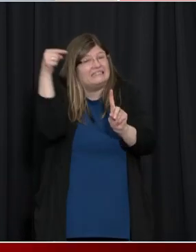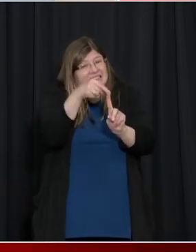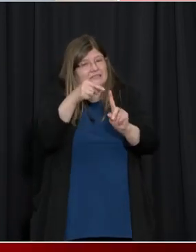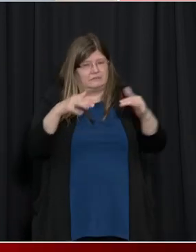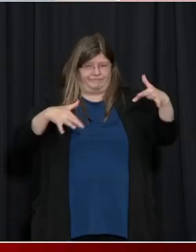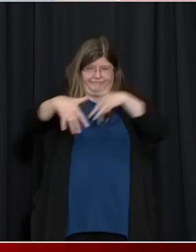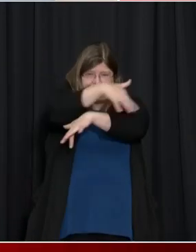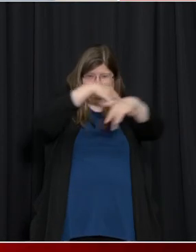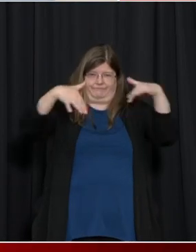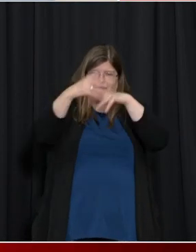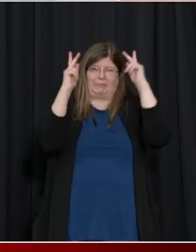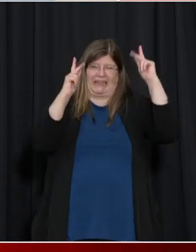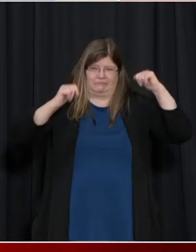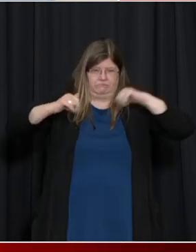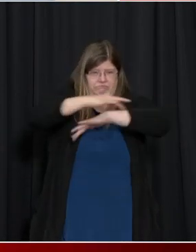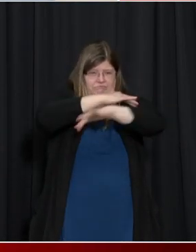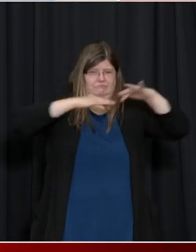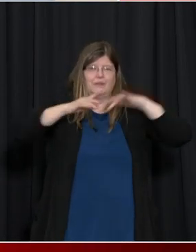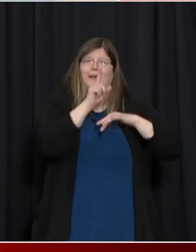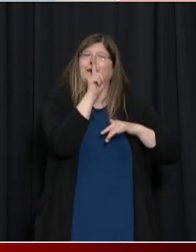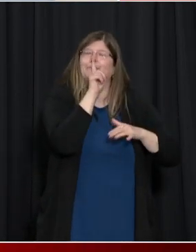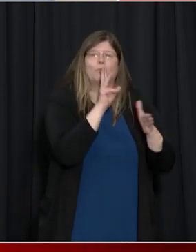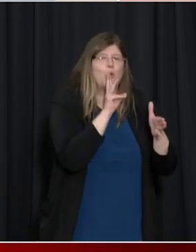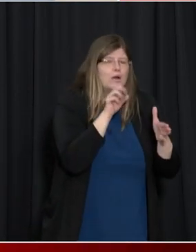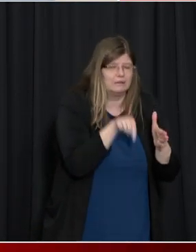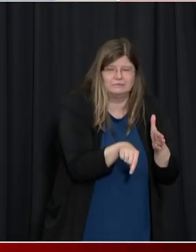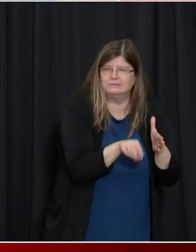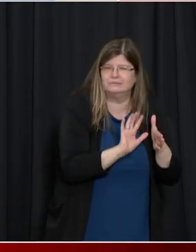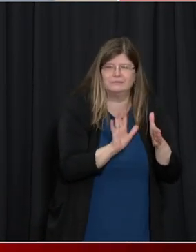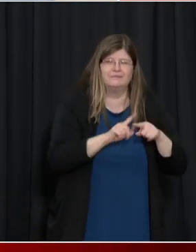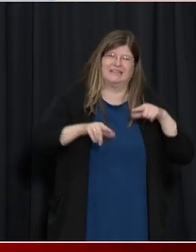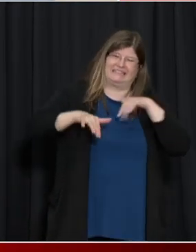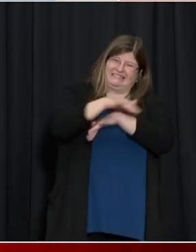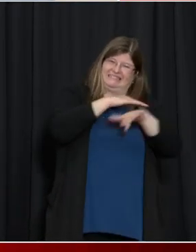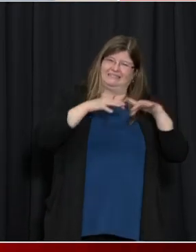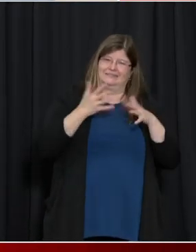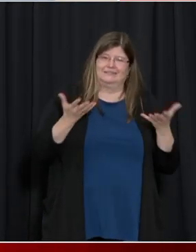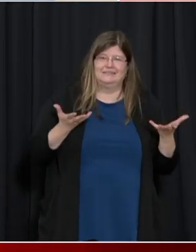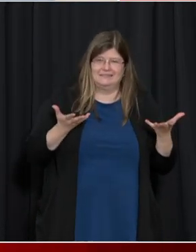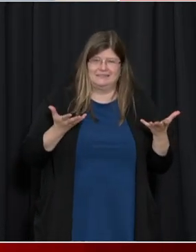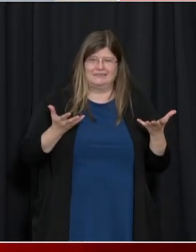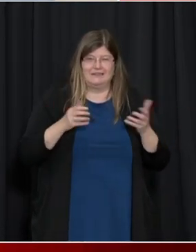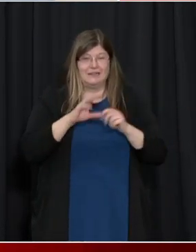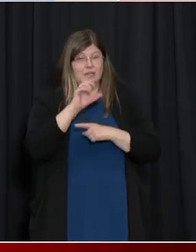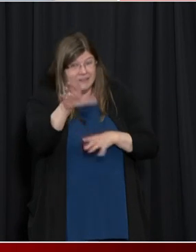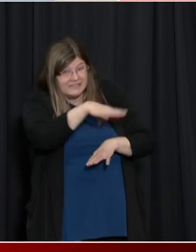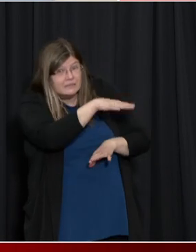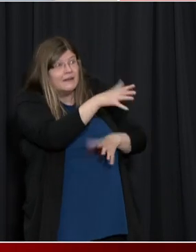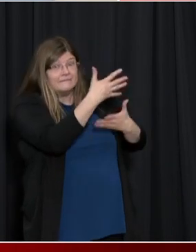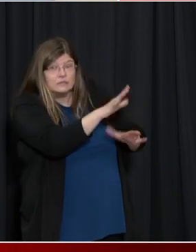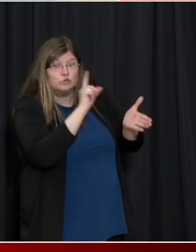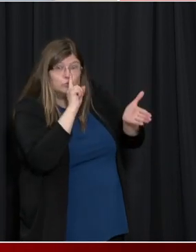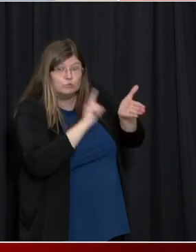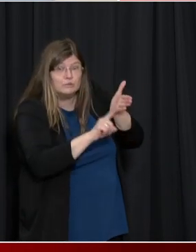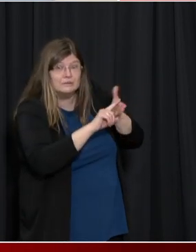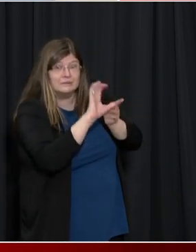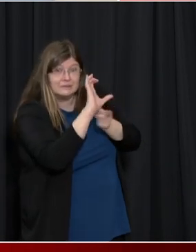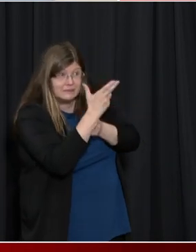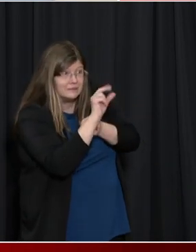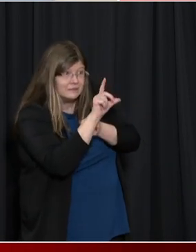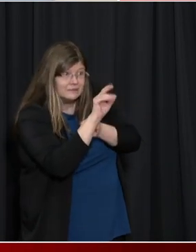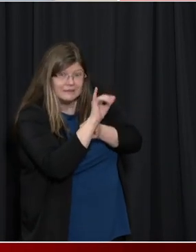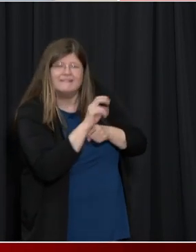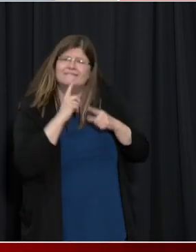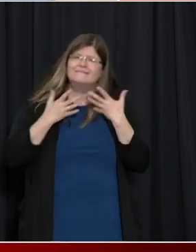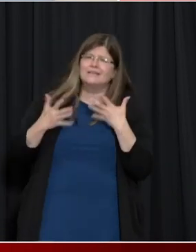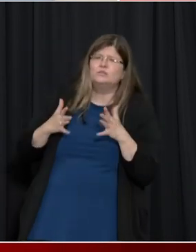Any kind of study showing that? I've answered your question. So you haven't. I've answered your question. There's published evidence around